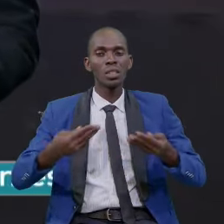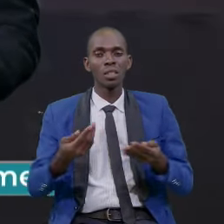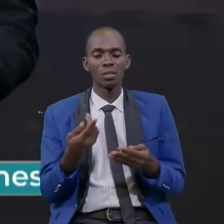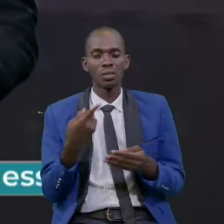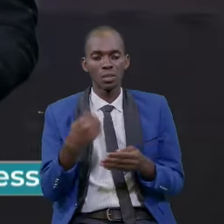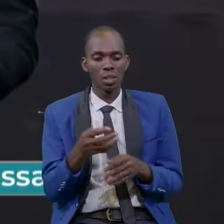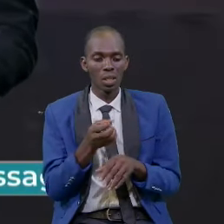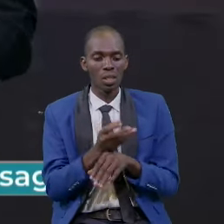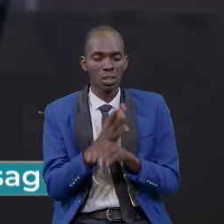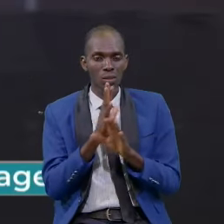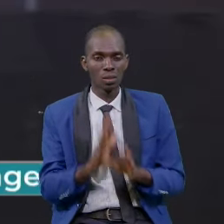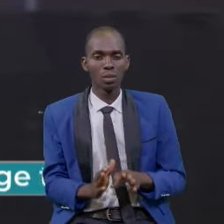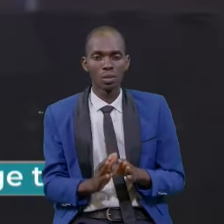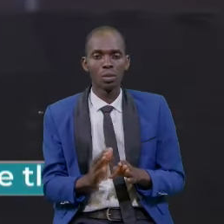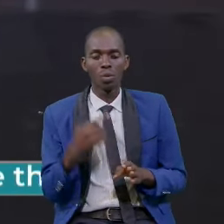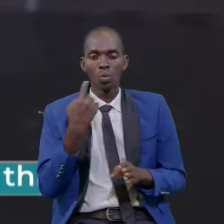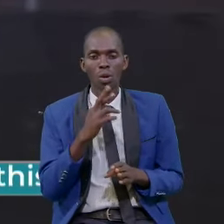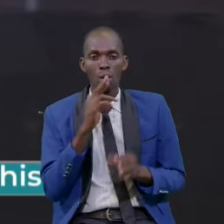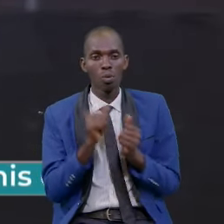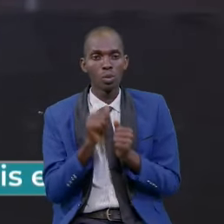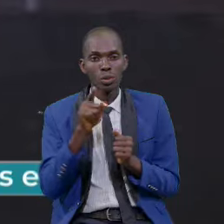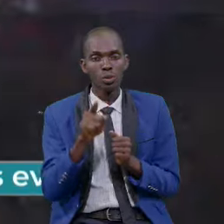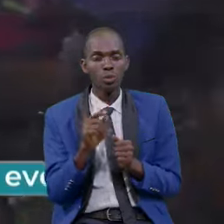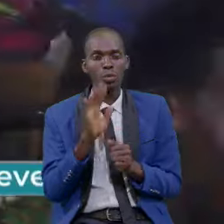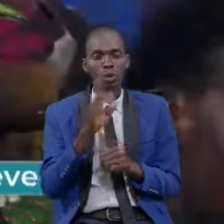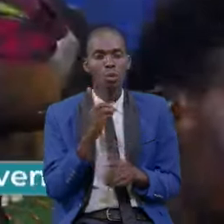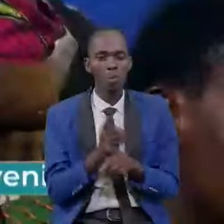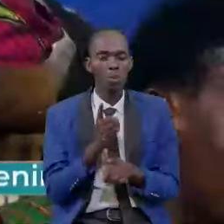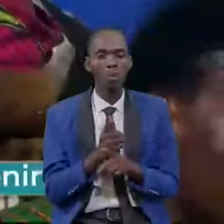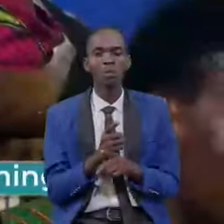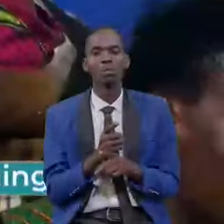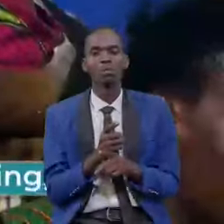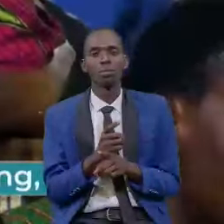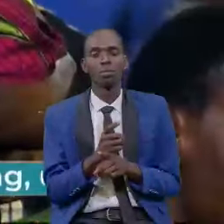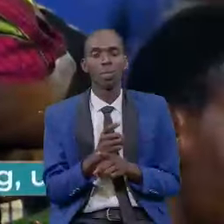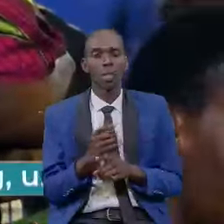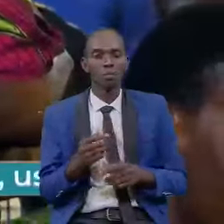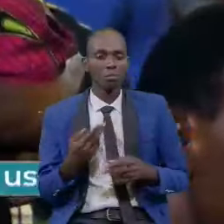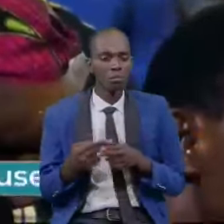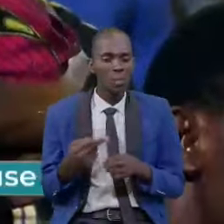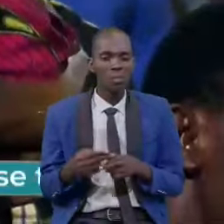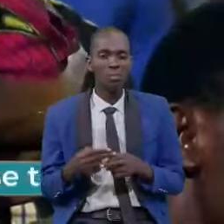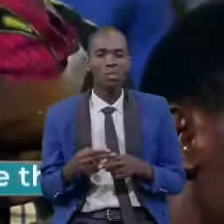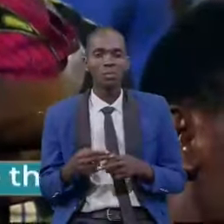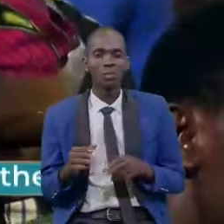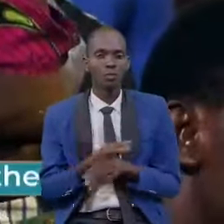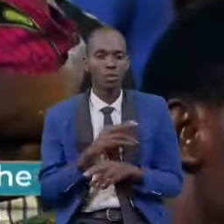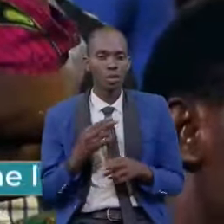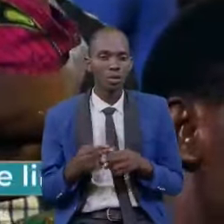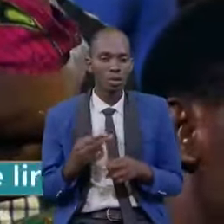details. Your name, full name, your phone number,